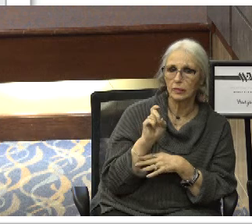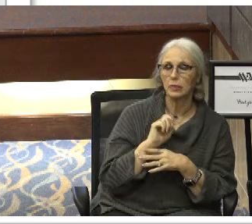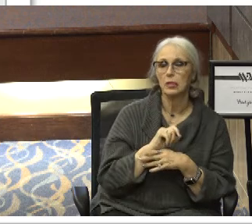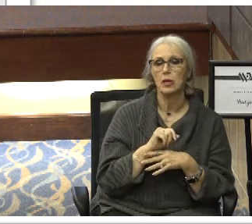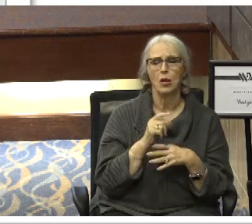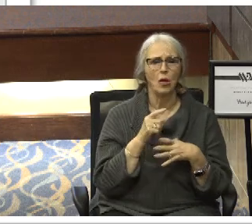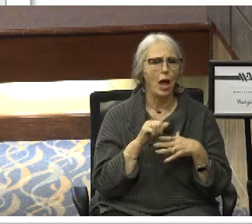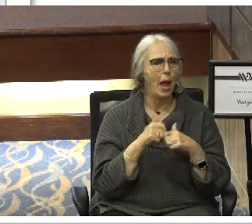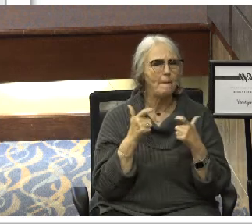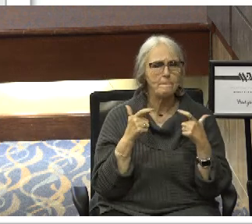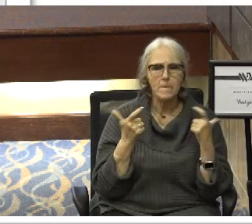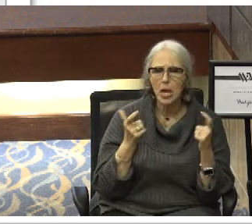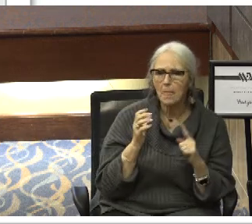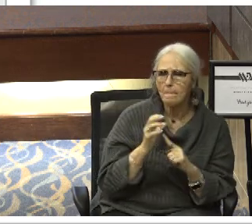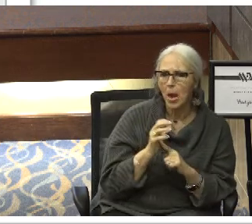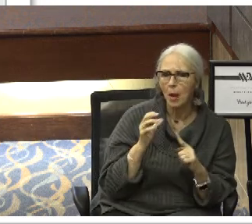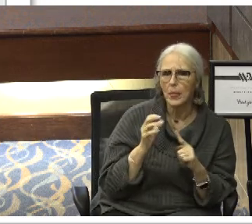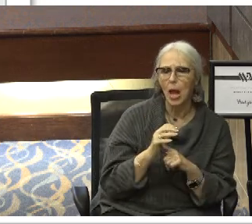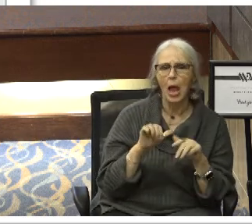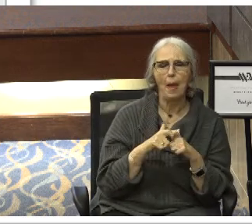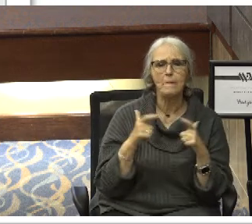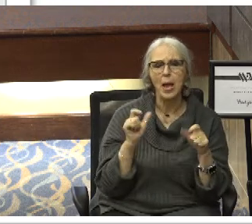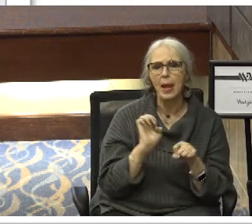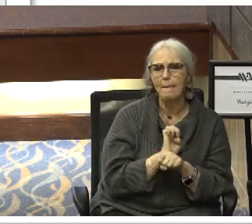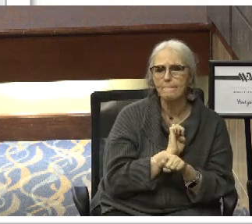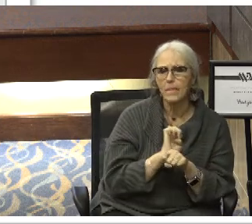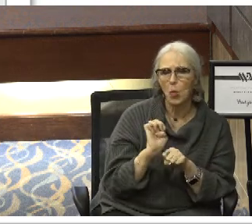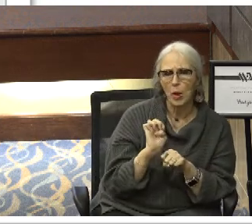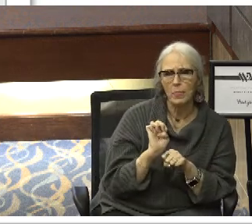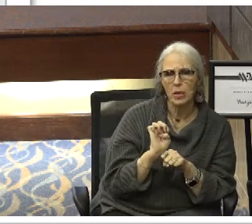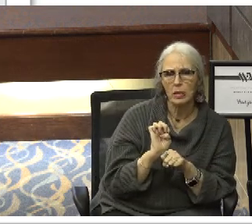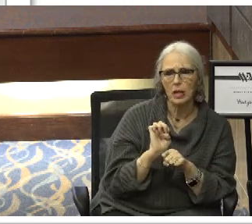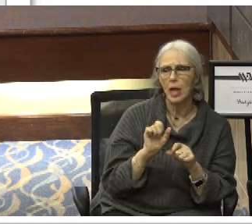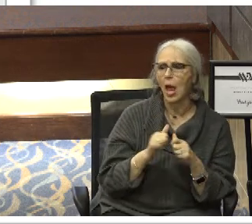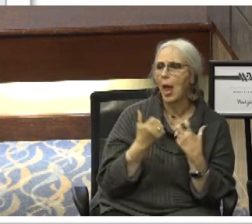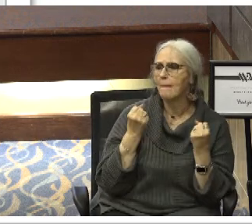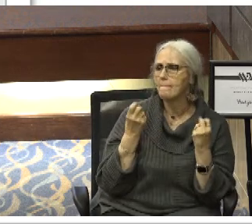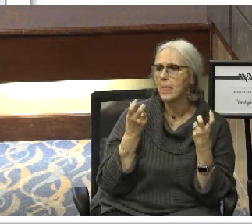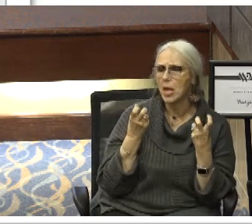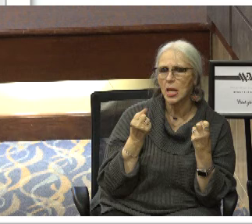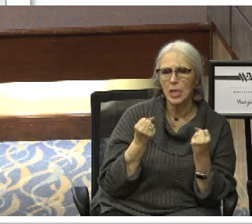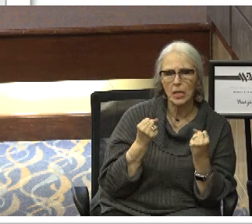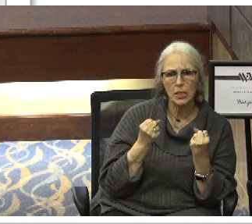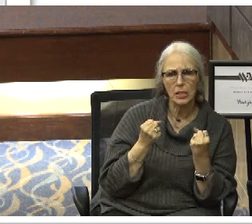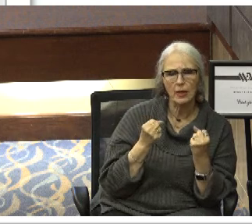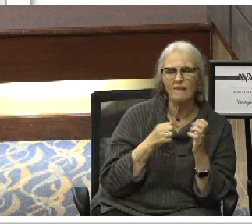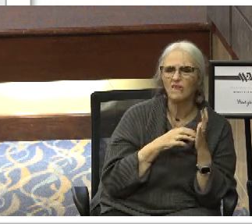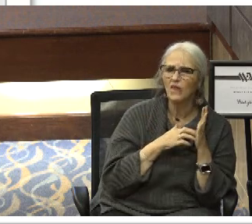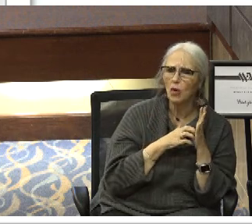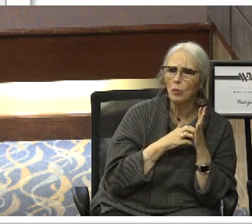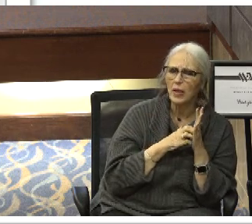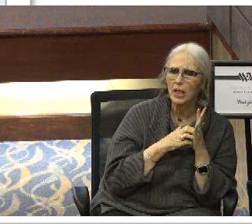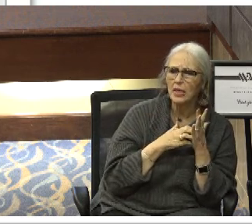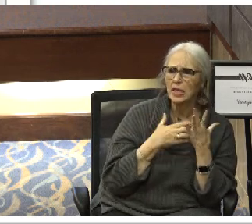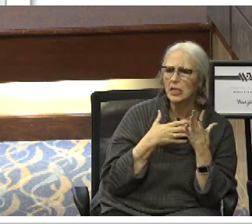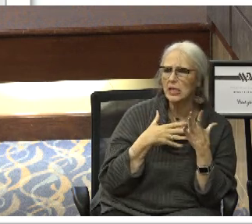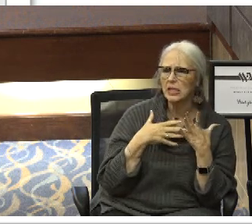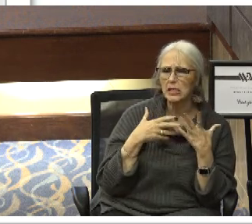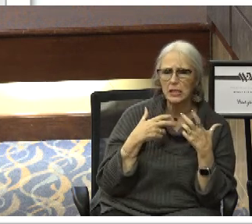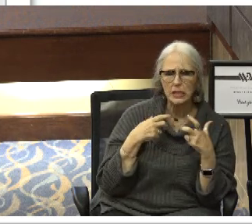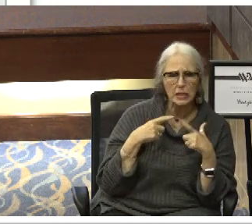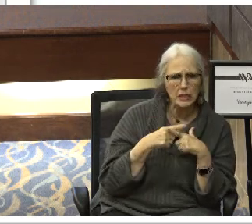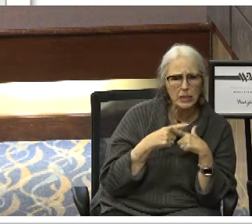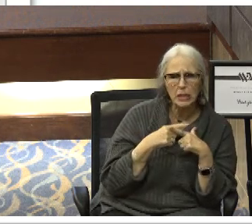You know, how much population employment densities are you hitting? How many of the social vulnerability index, you know, what's your score